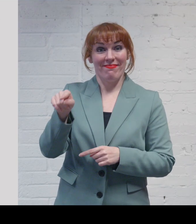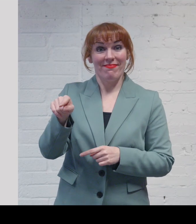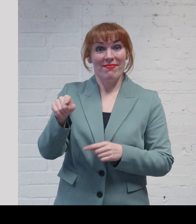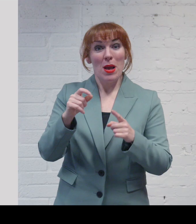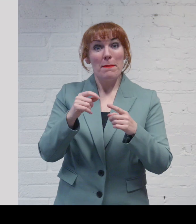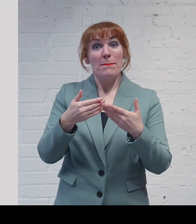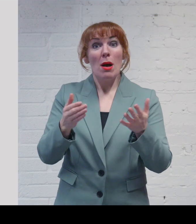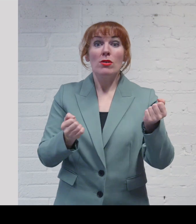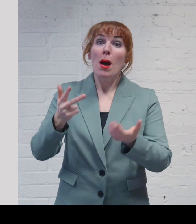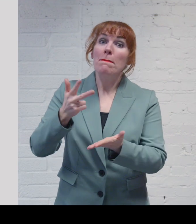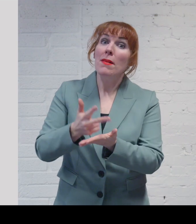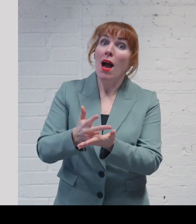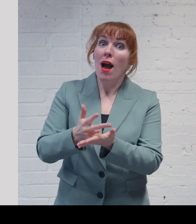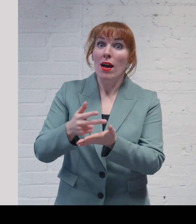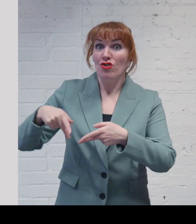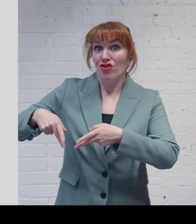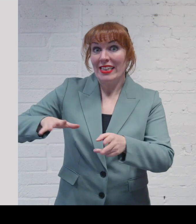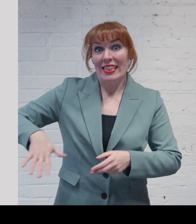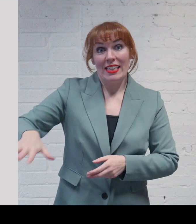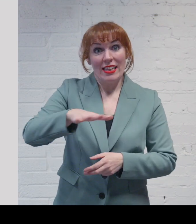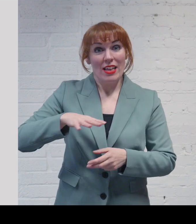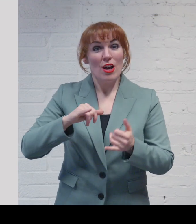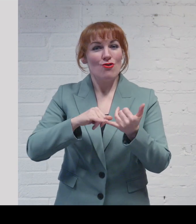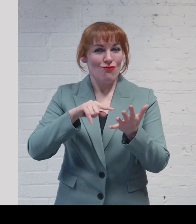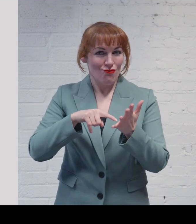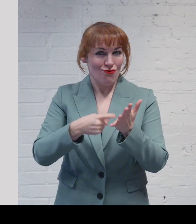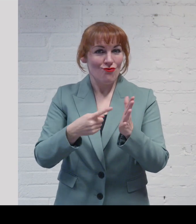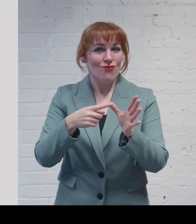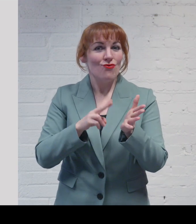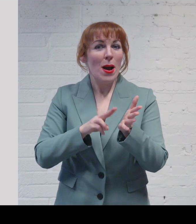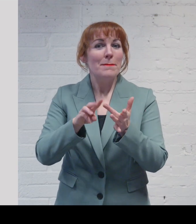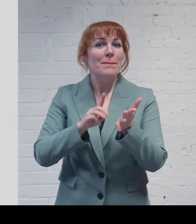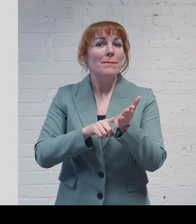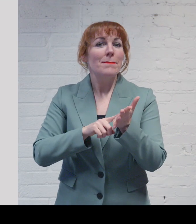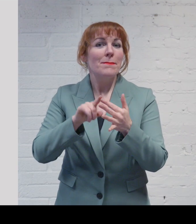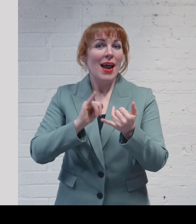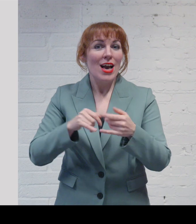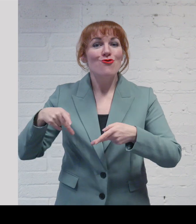close to the junction of Stranmillis Road and Stranmillis Embankment.